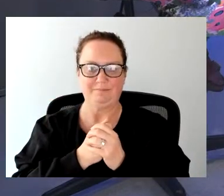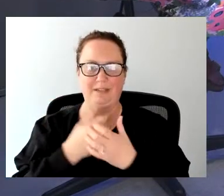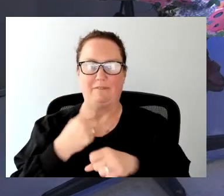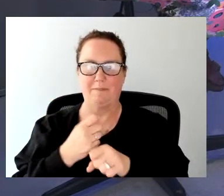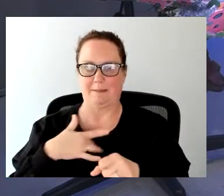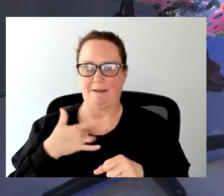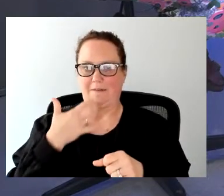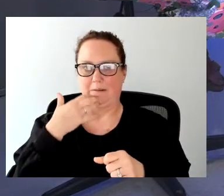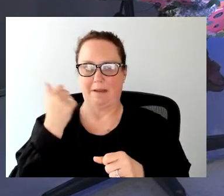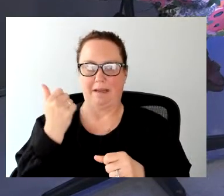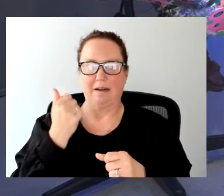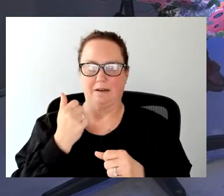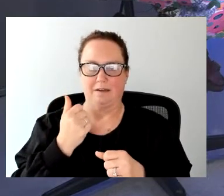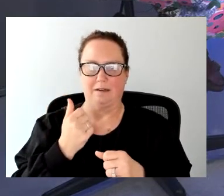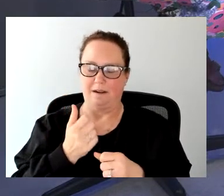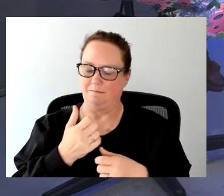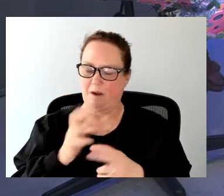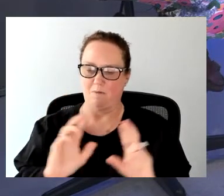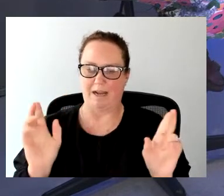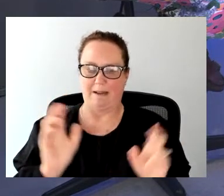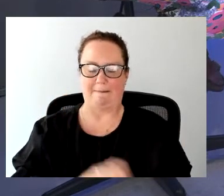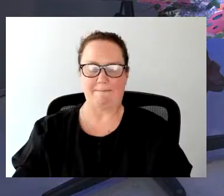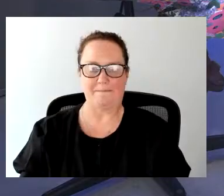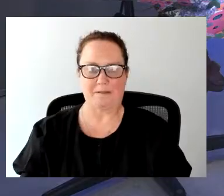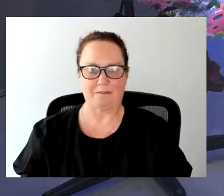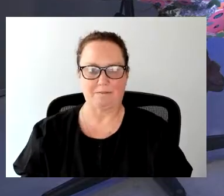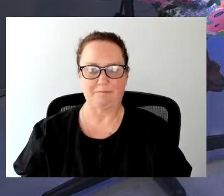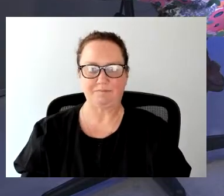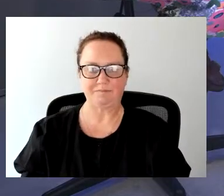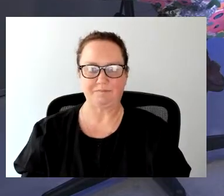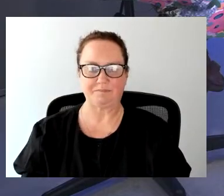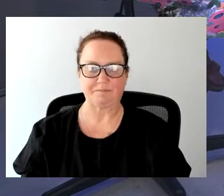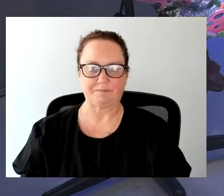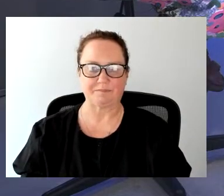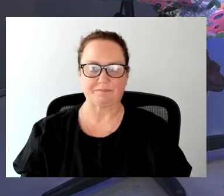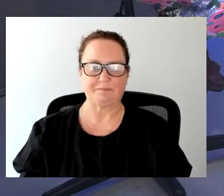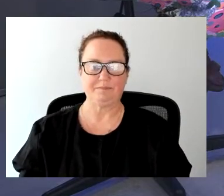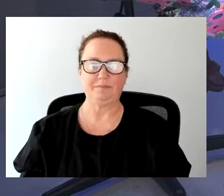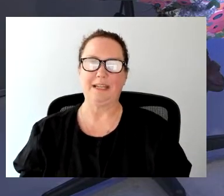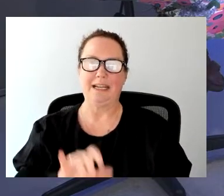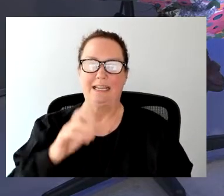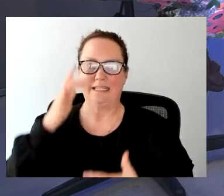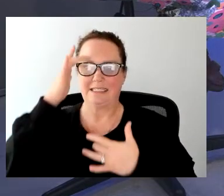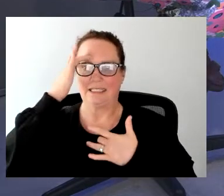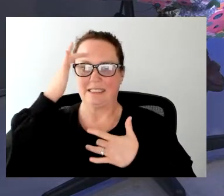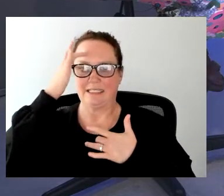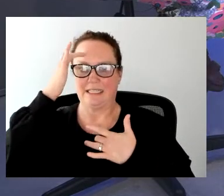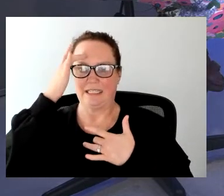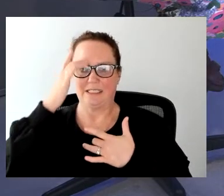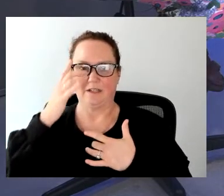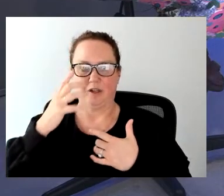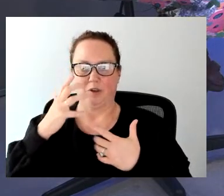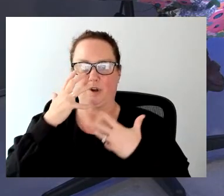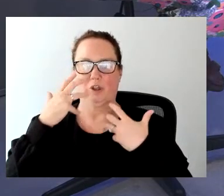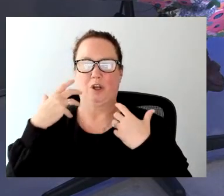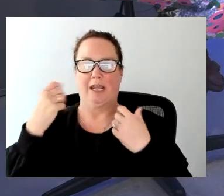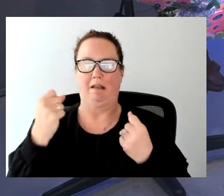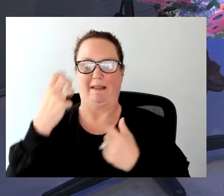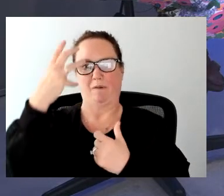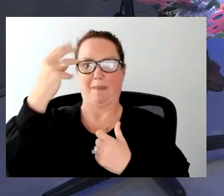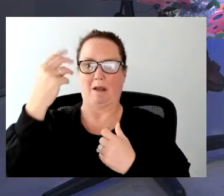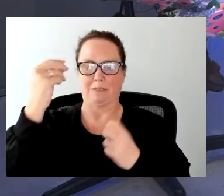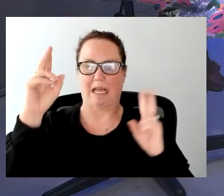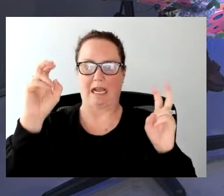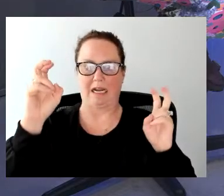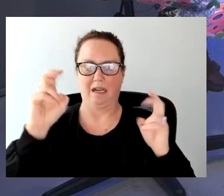better, I'm there for it. Yeah. So this is one of those diseases where you can actually look healthy from the outside. Do you ever